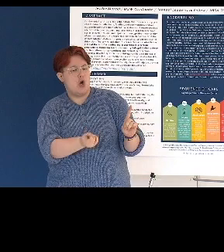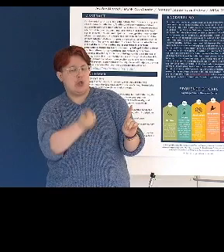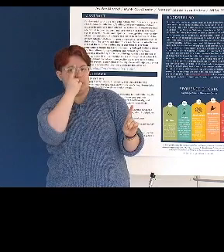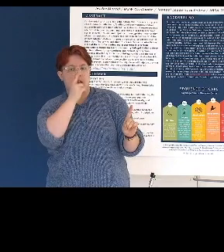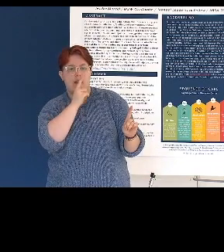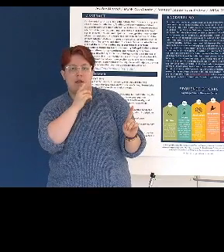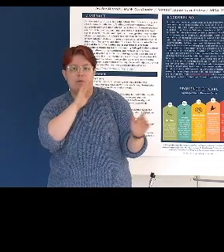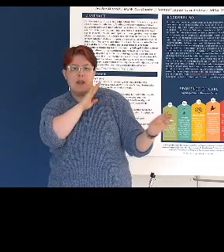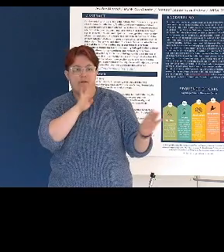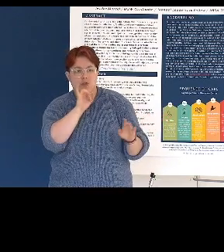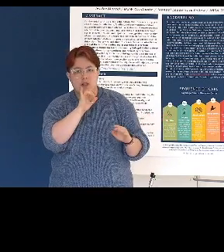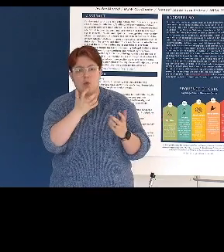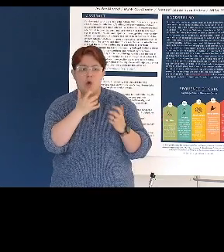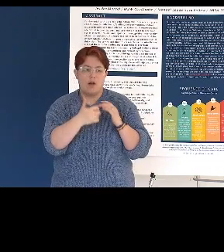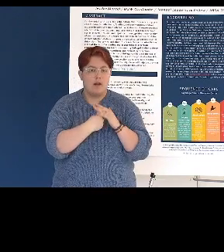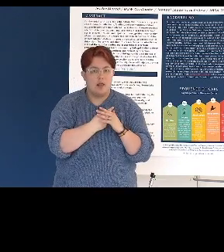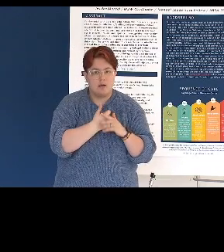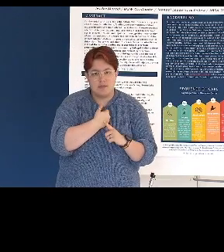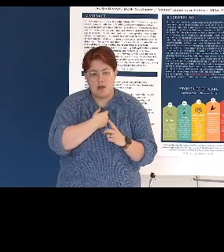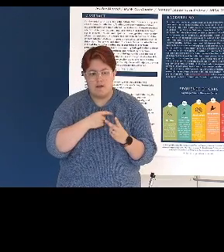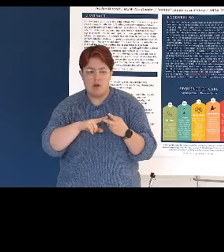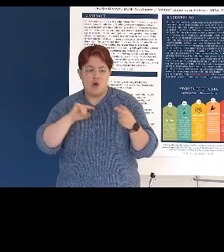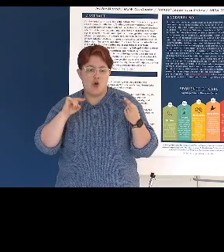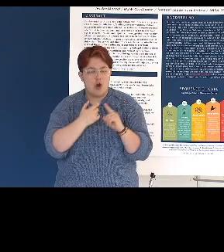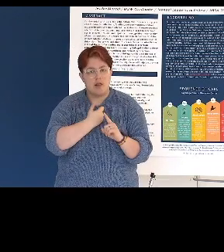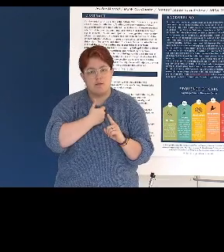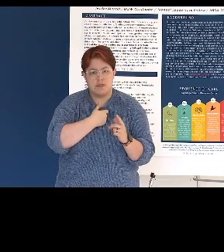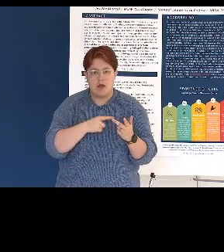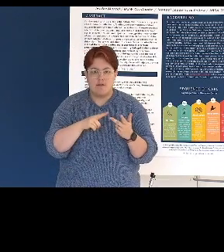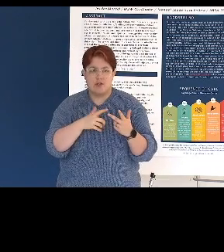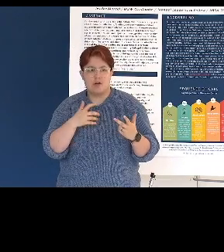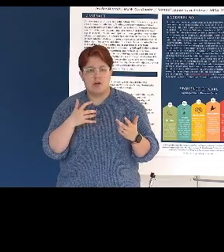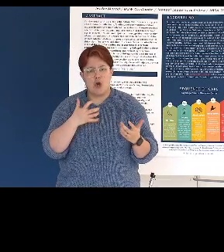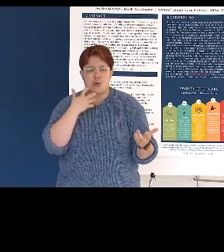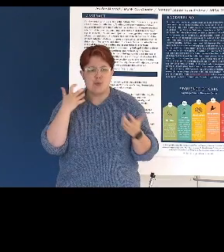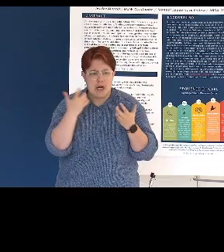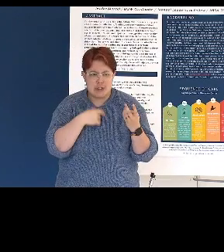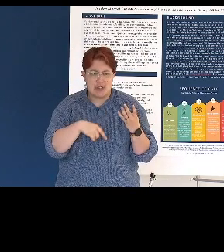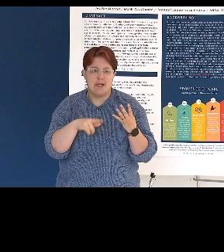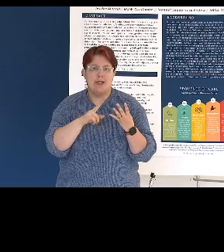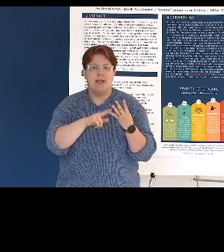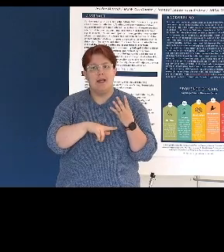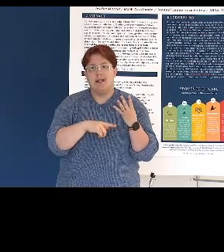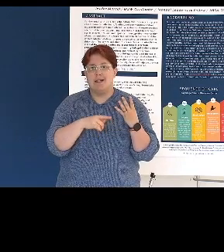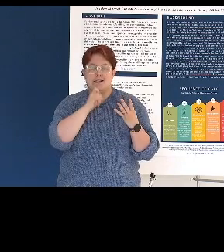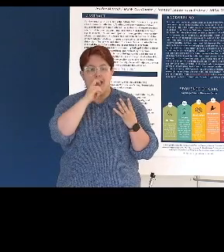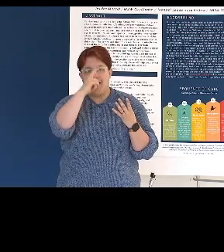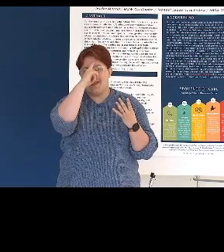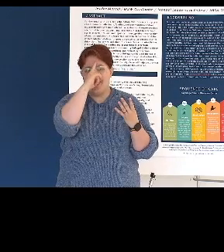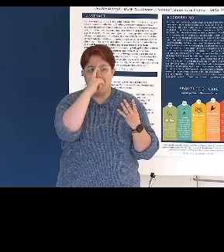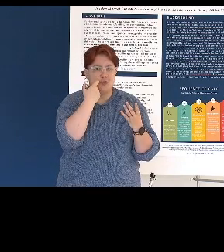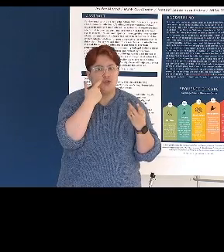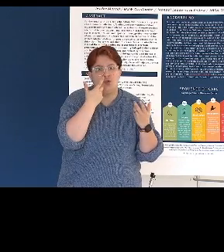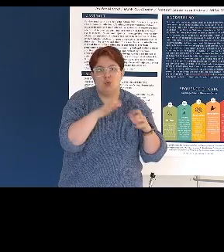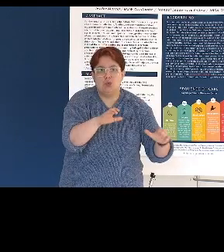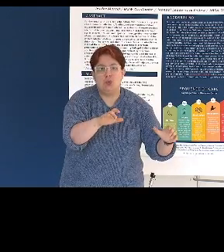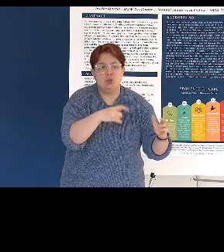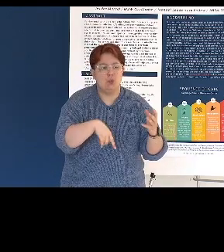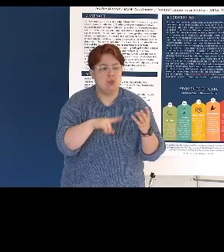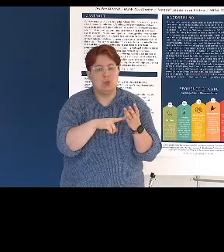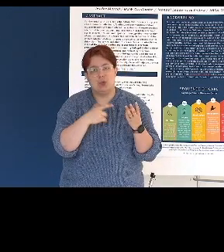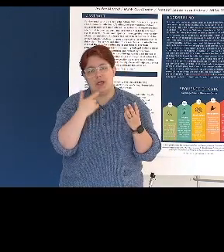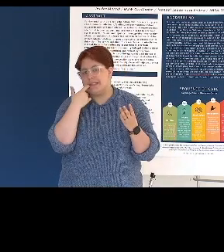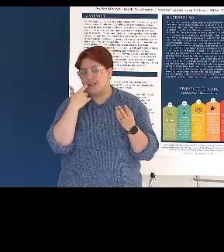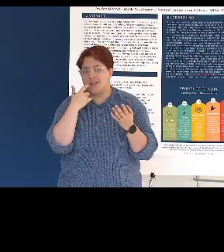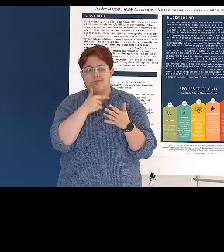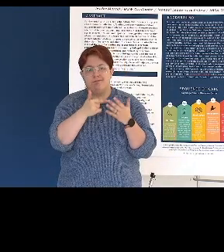suicidality, self-injury, aggression, impulsivity, substance abuse, and the list goes on. And it helps